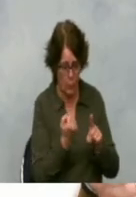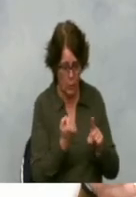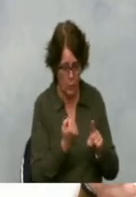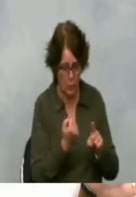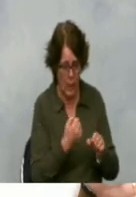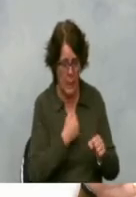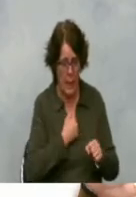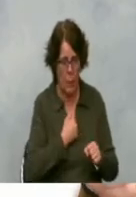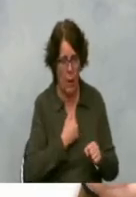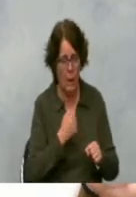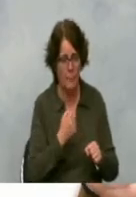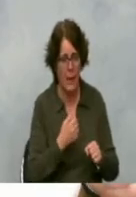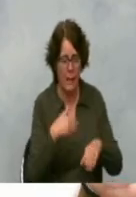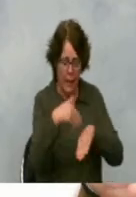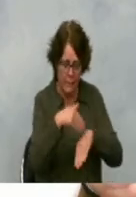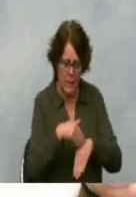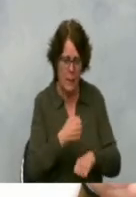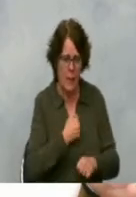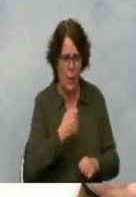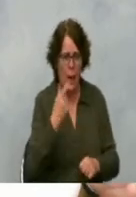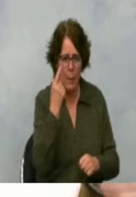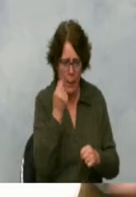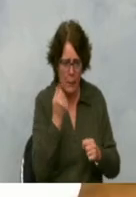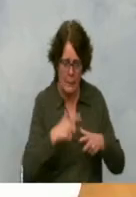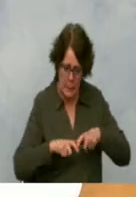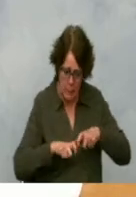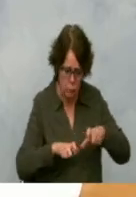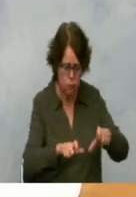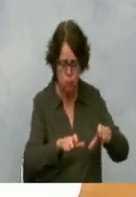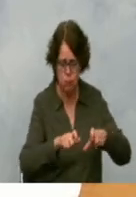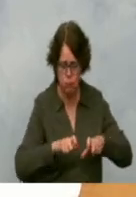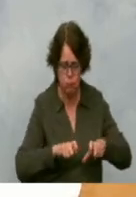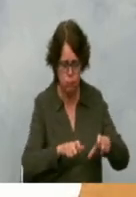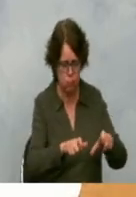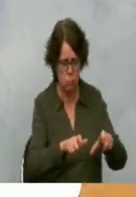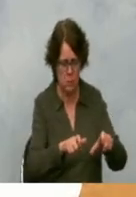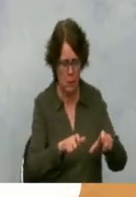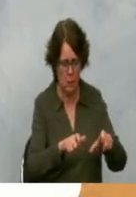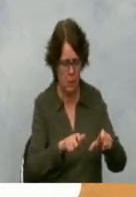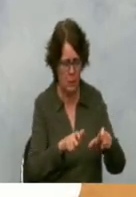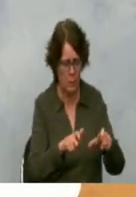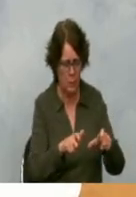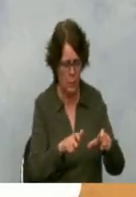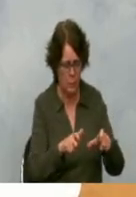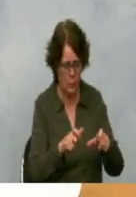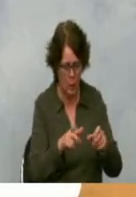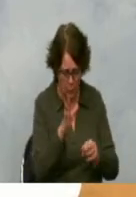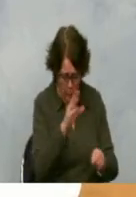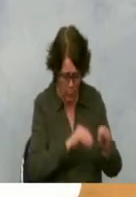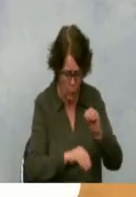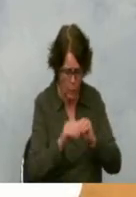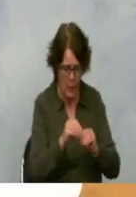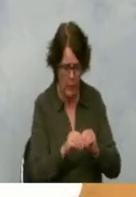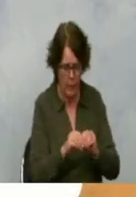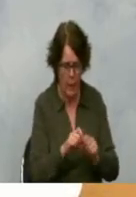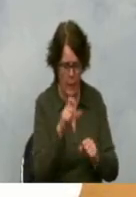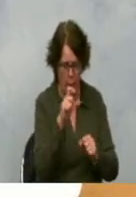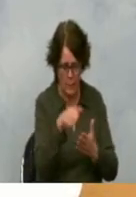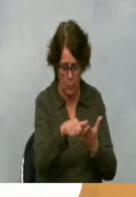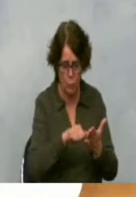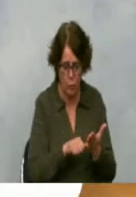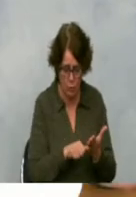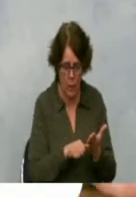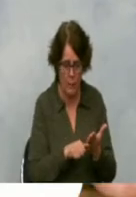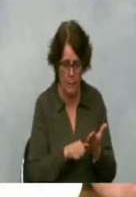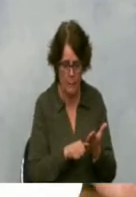our ability to keep going with our way of putting together a capital programme, which